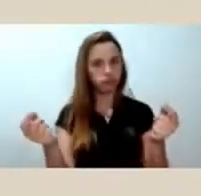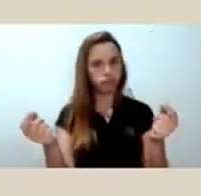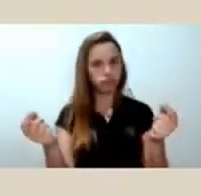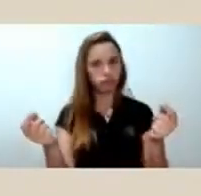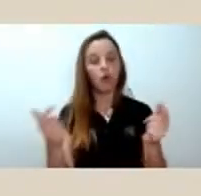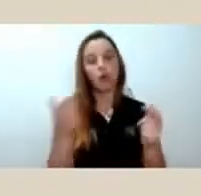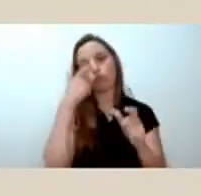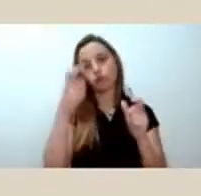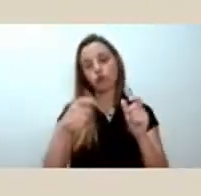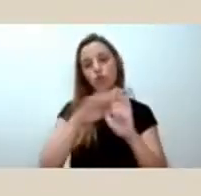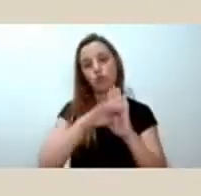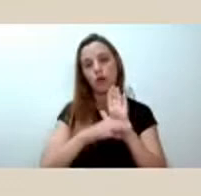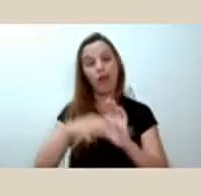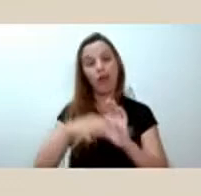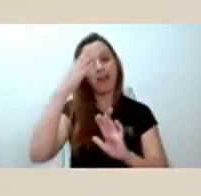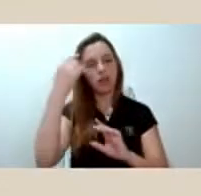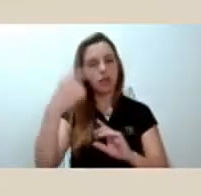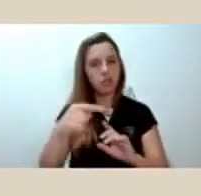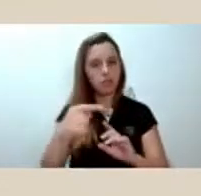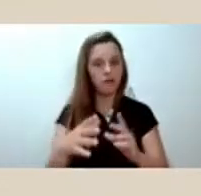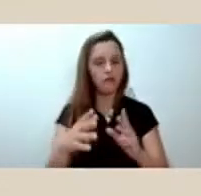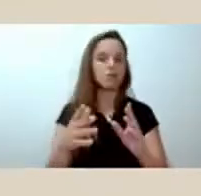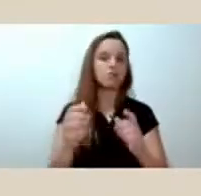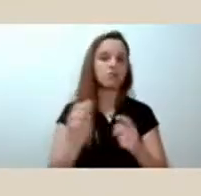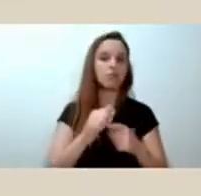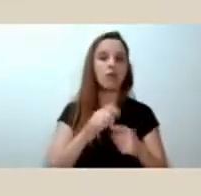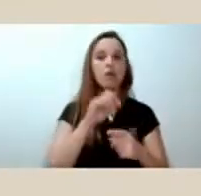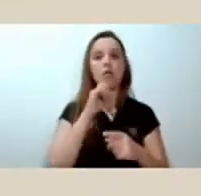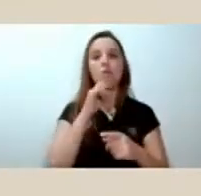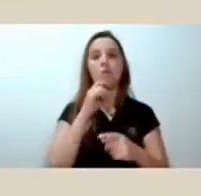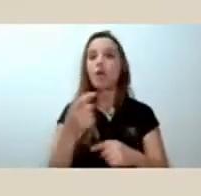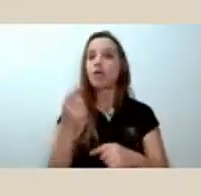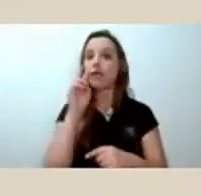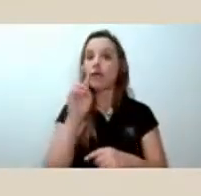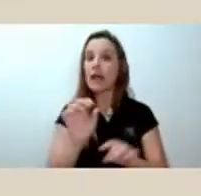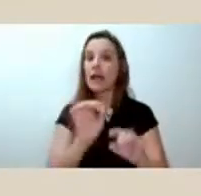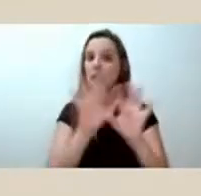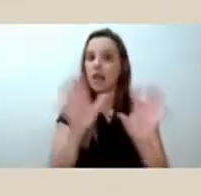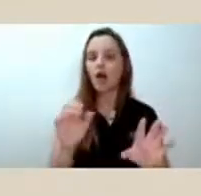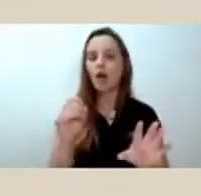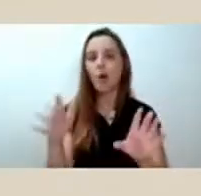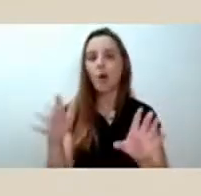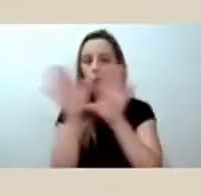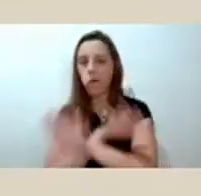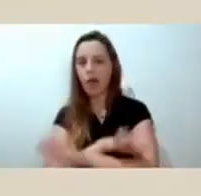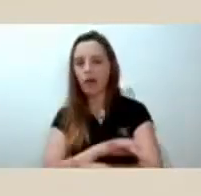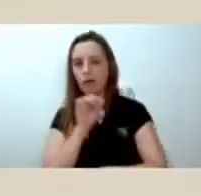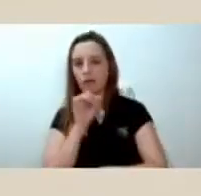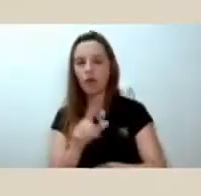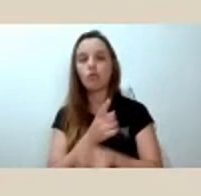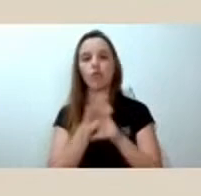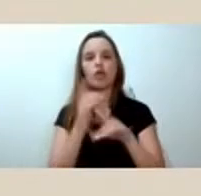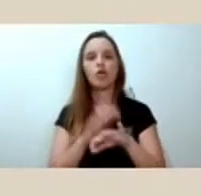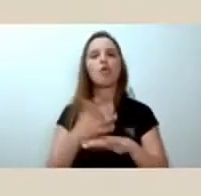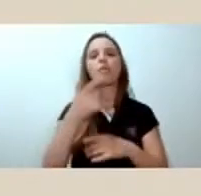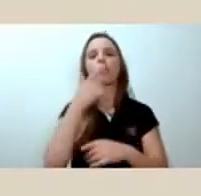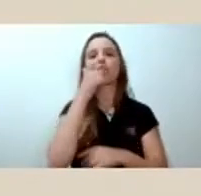fixed, explicitly or implicitly, because then no one is going to go back into the code and figure out exactly what type of